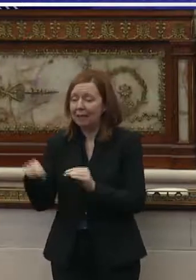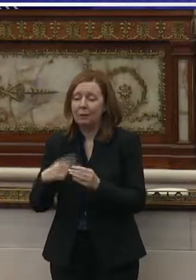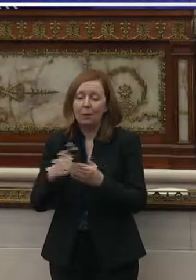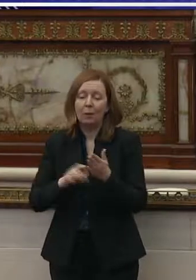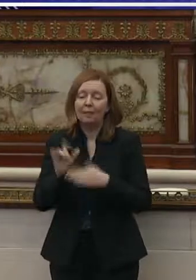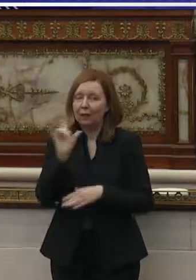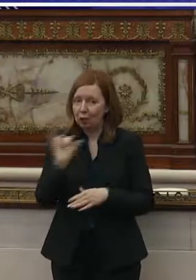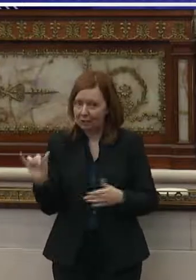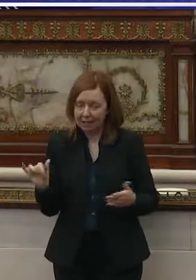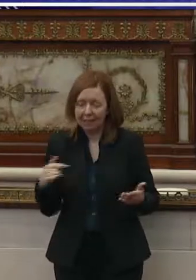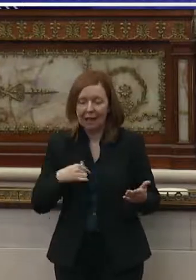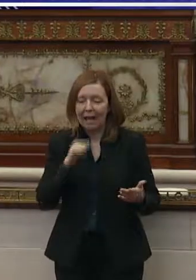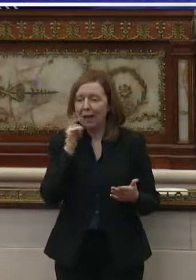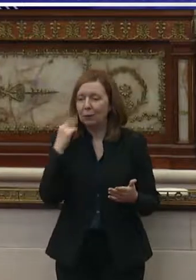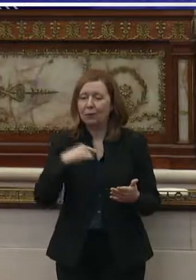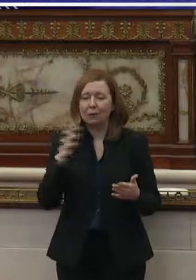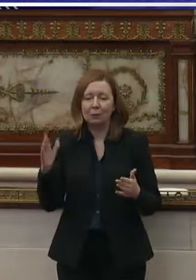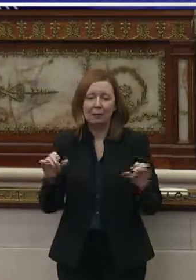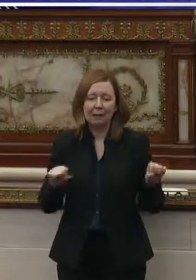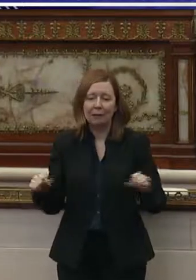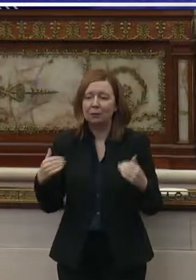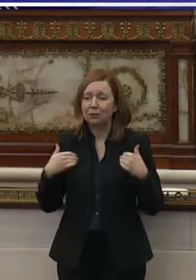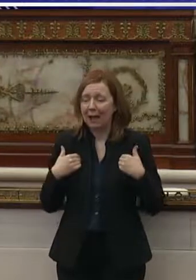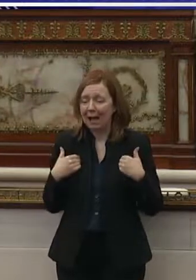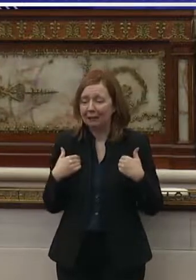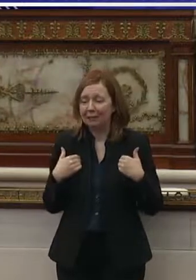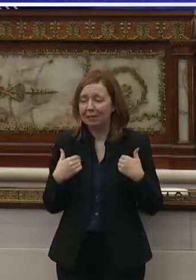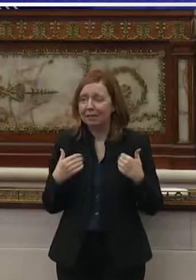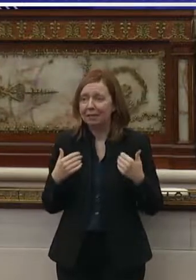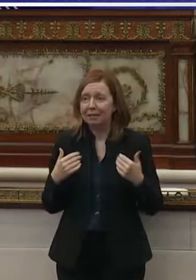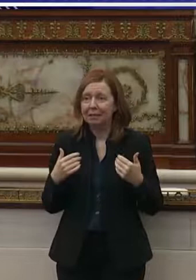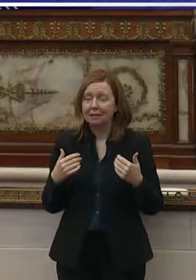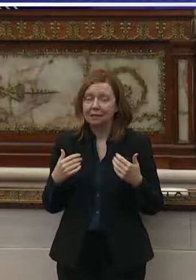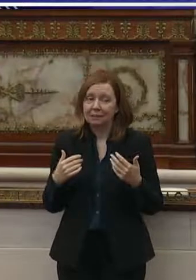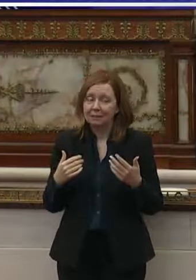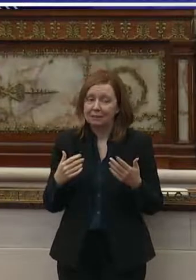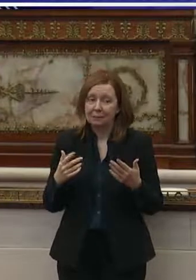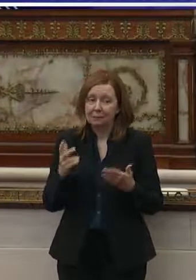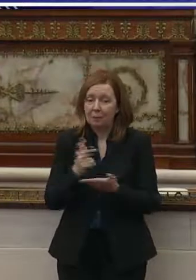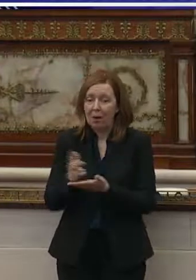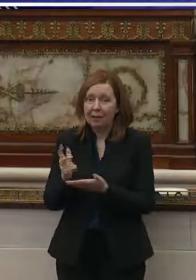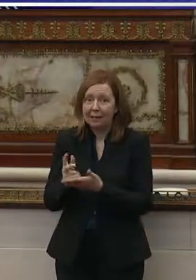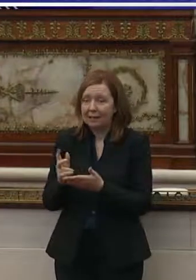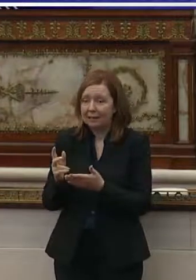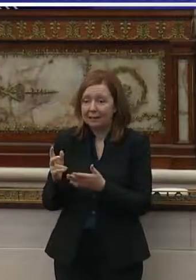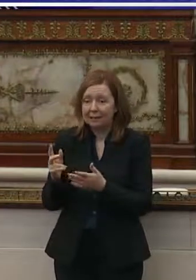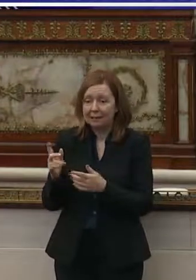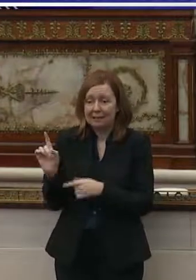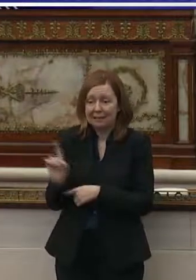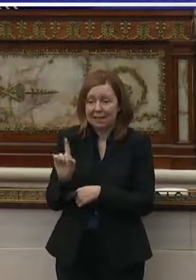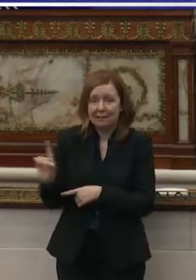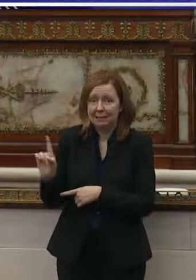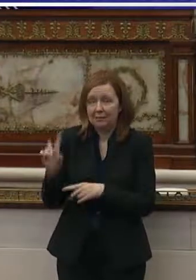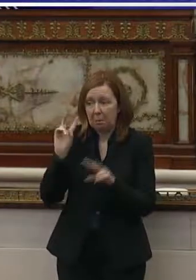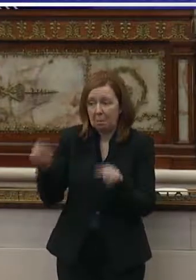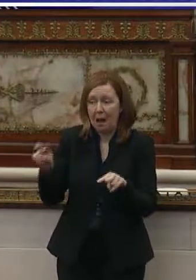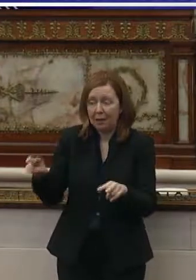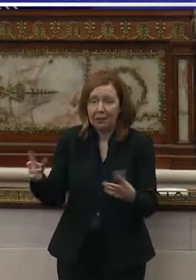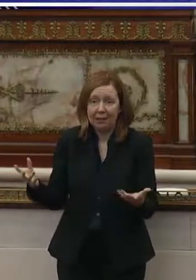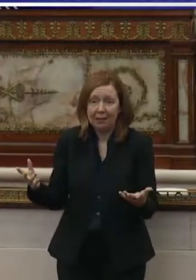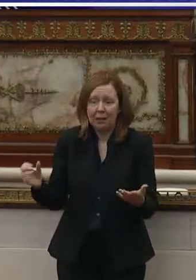that looks like. I don't think we're going to be able to have a parking attendant or someone who are just